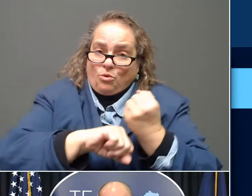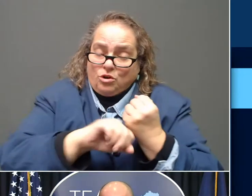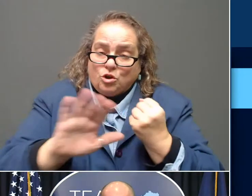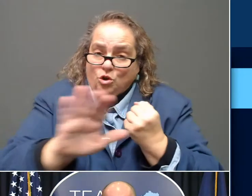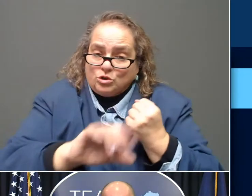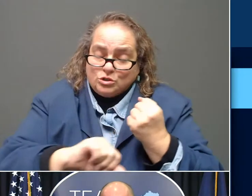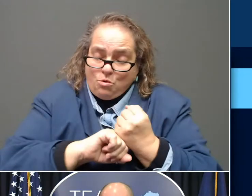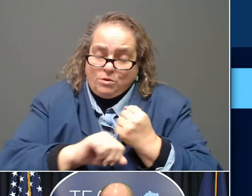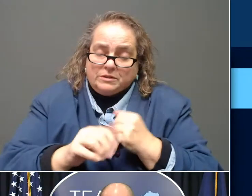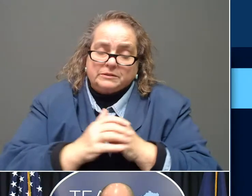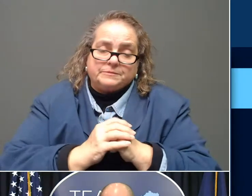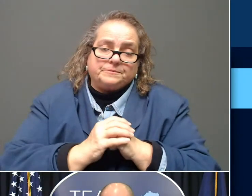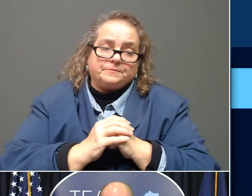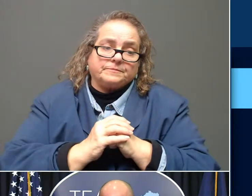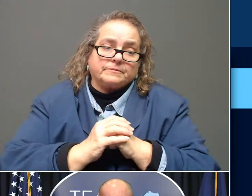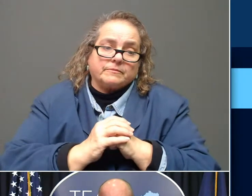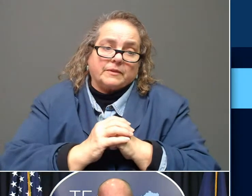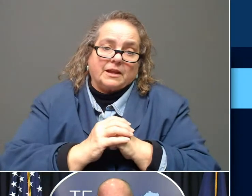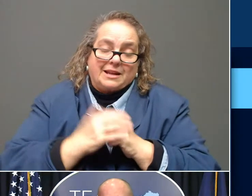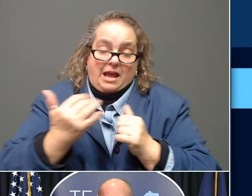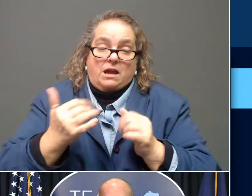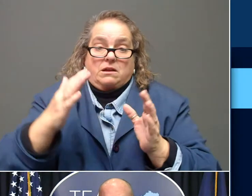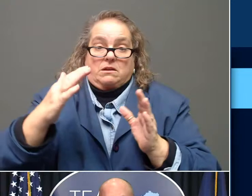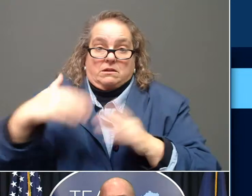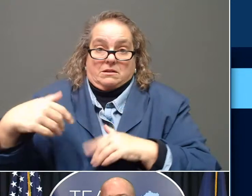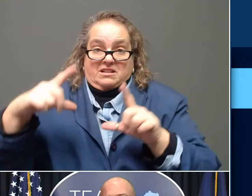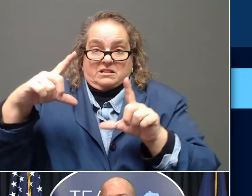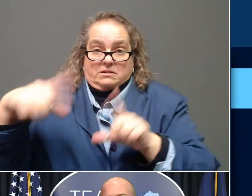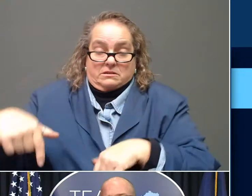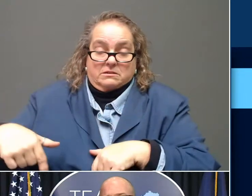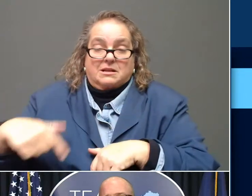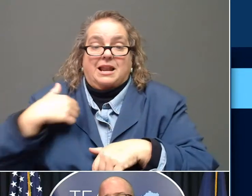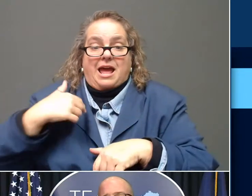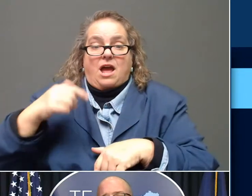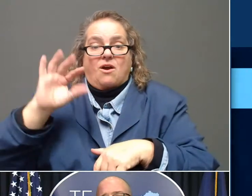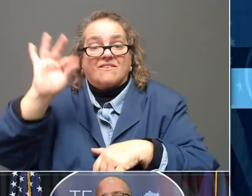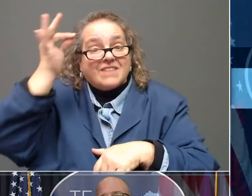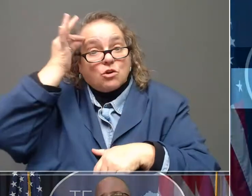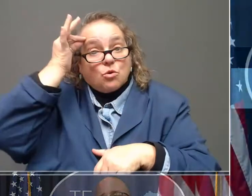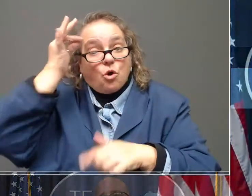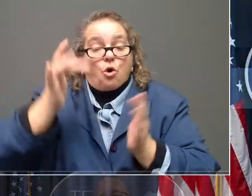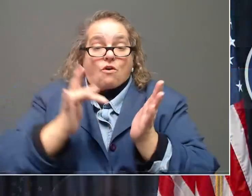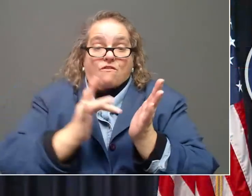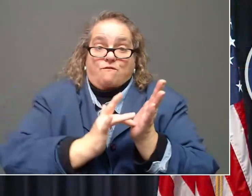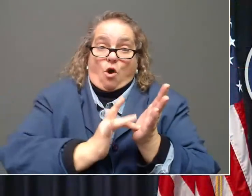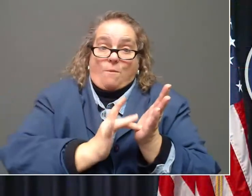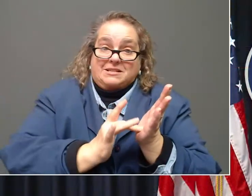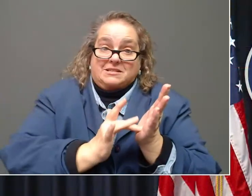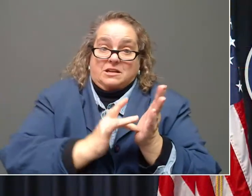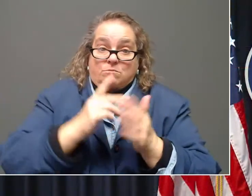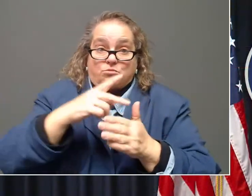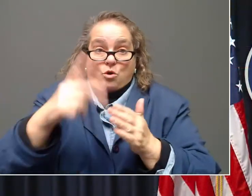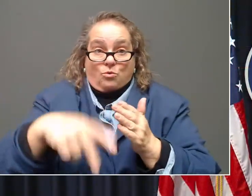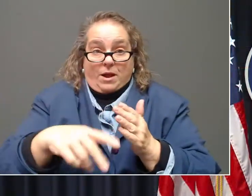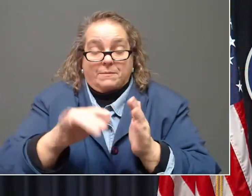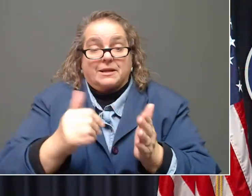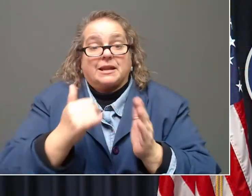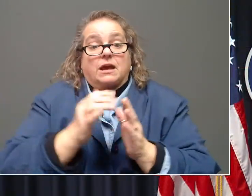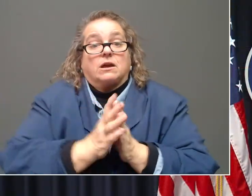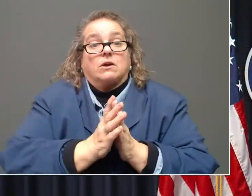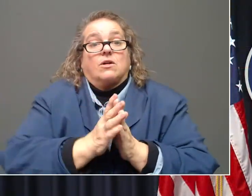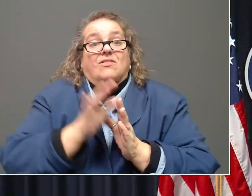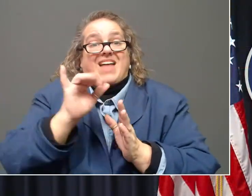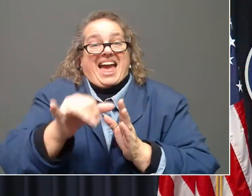1% of 100 doses per 1% of population rounded to the next 100. And they've all been informed of that. I have regular calls with the local